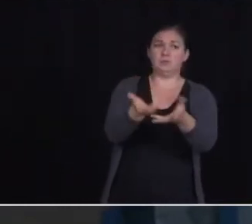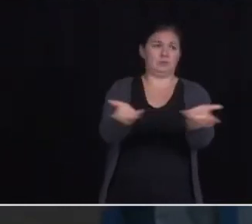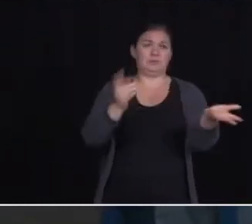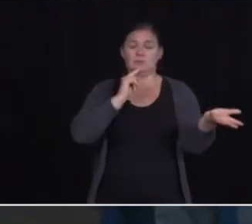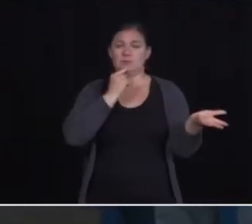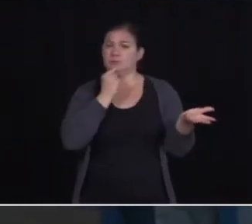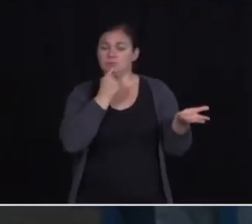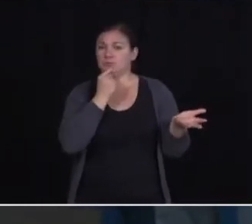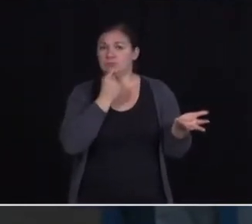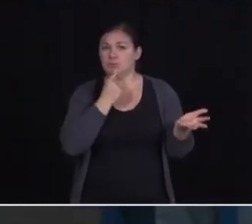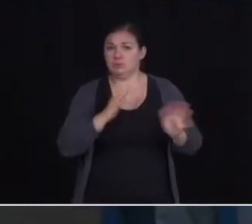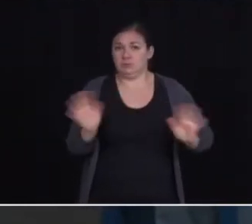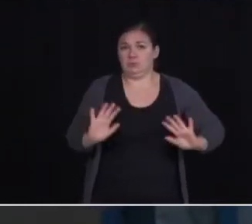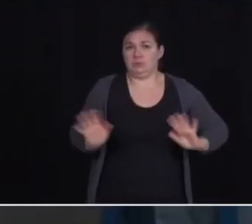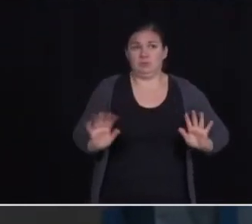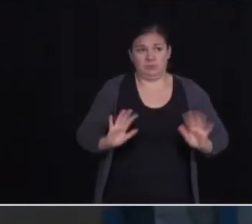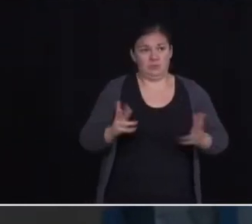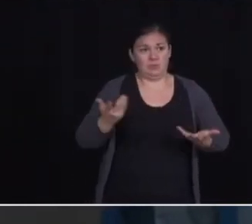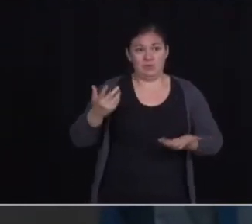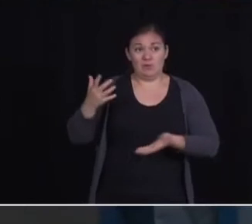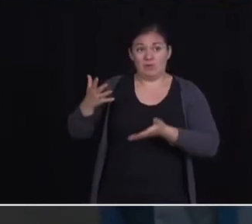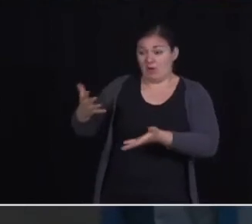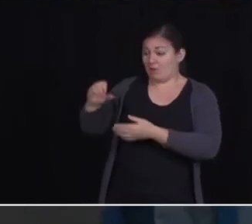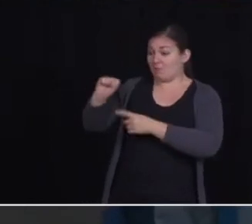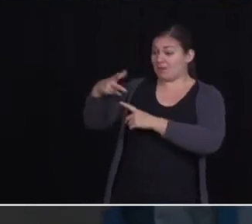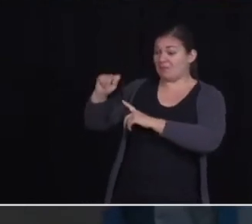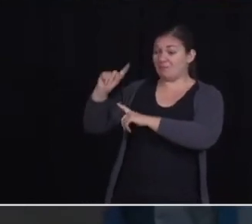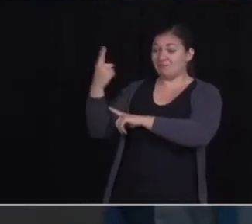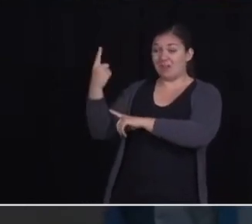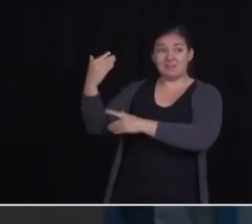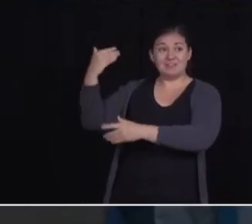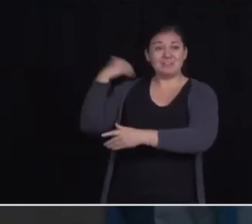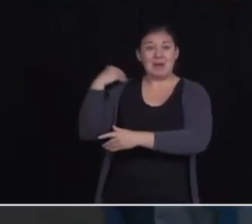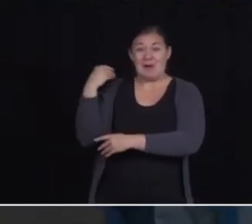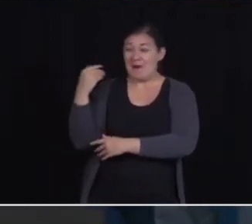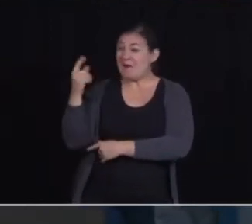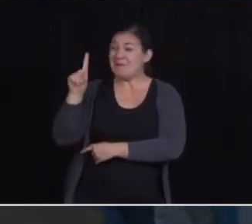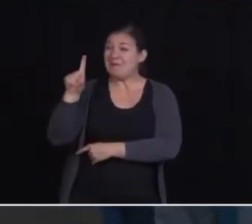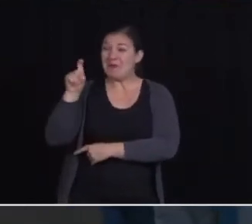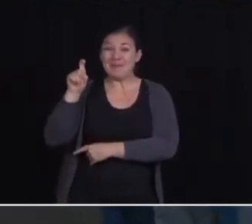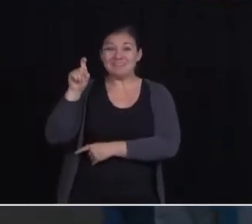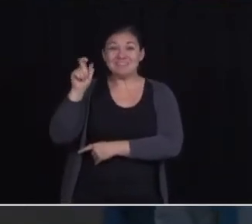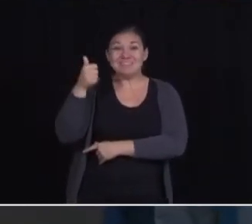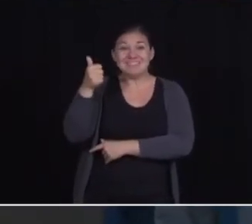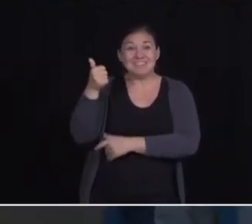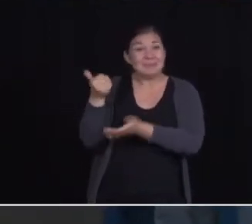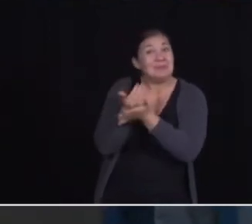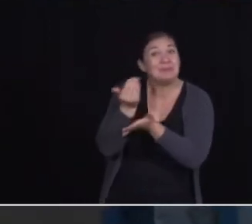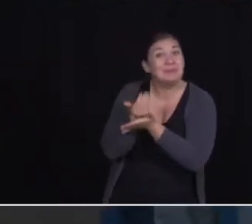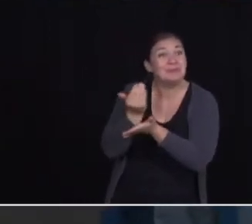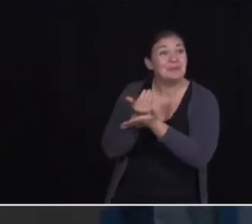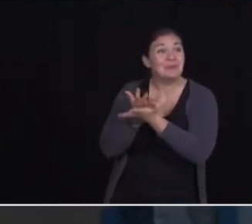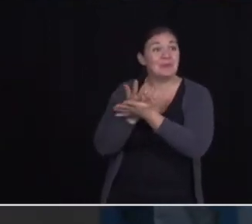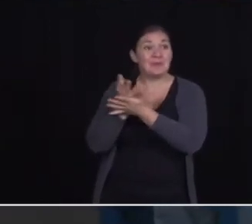the 1st, we had just over 110 new cases. 5 weeks later, today we're at